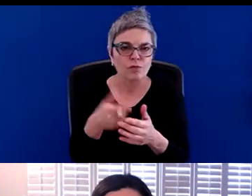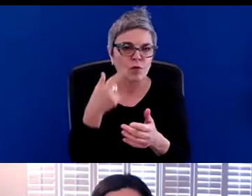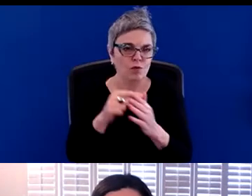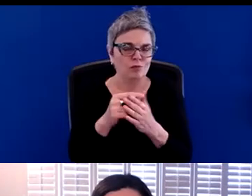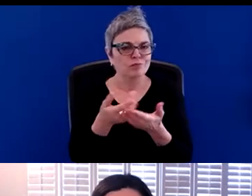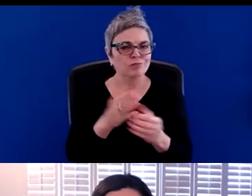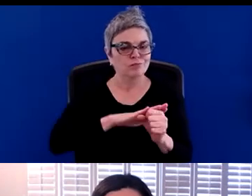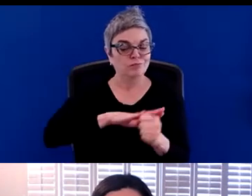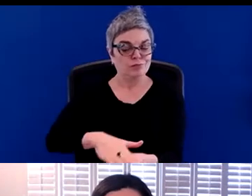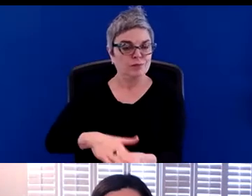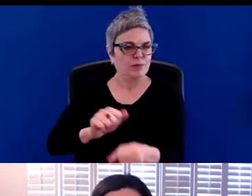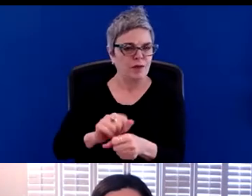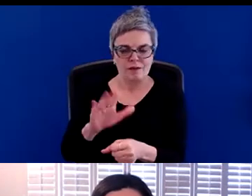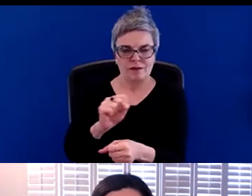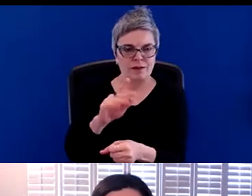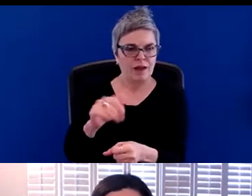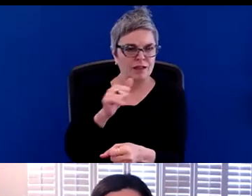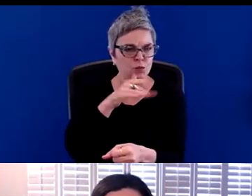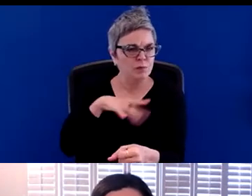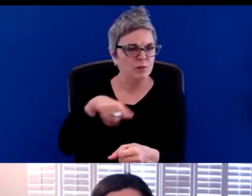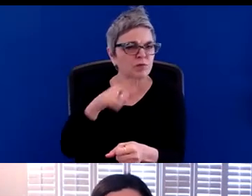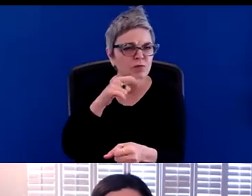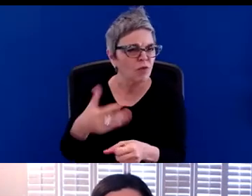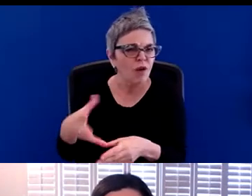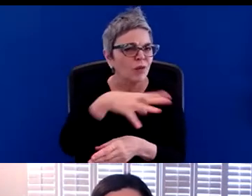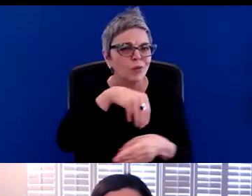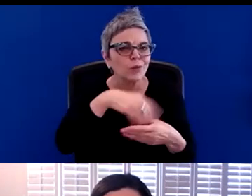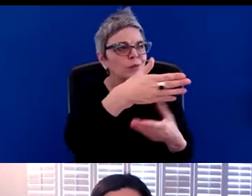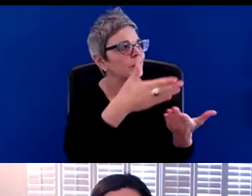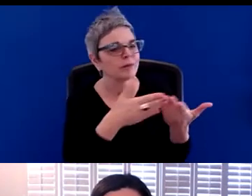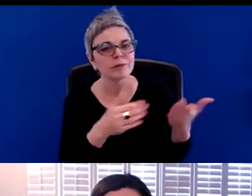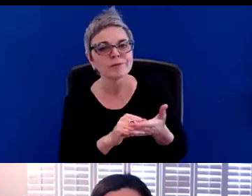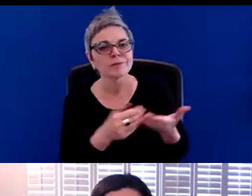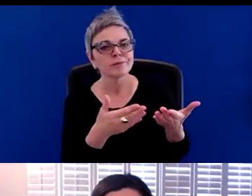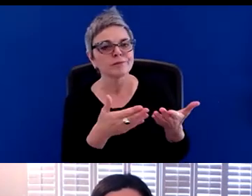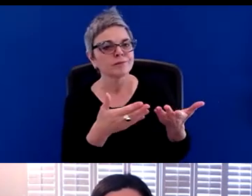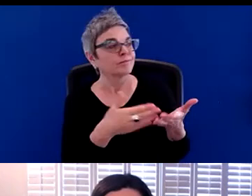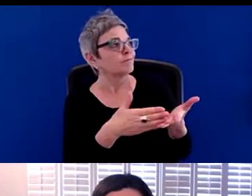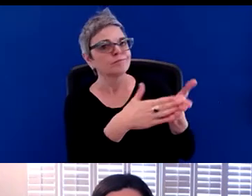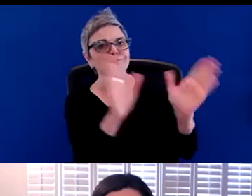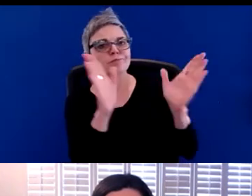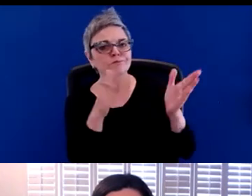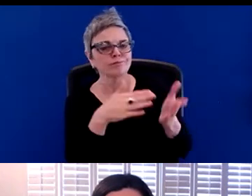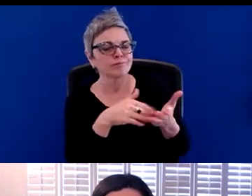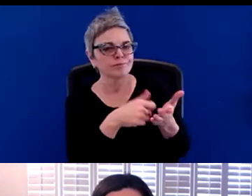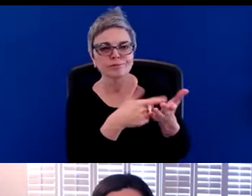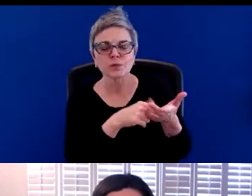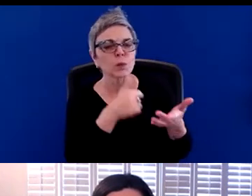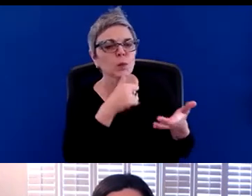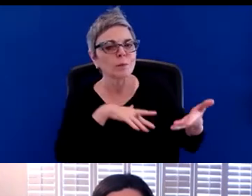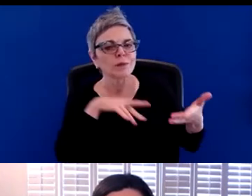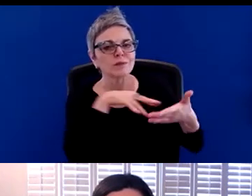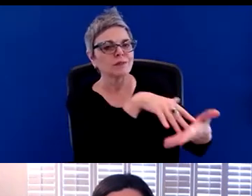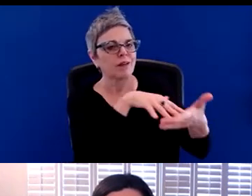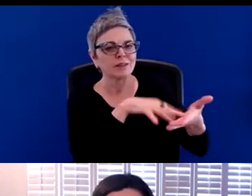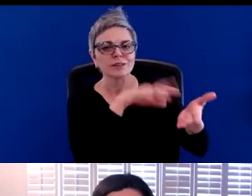left out of mainstream feminist scholarship. So even when oppressed caste women's voices were being included,